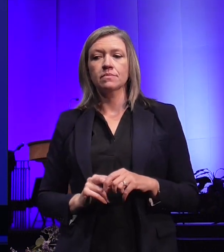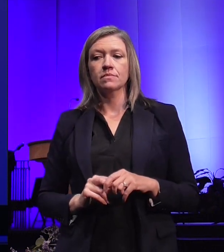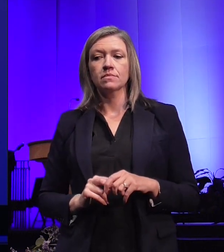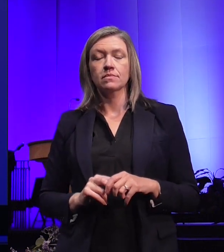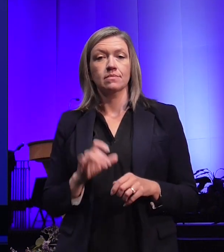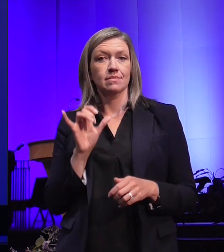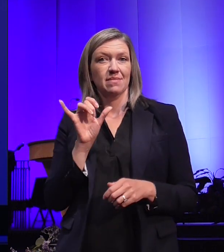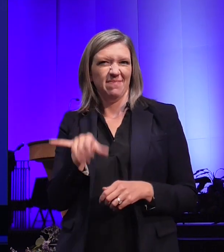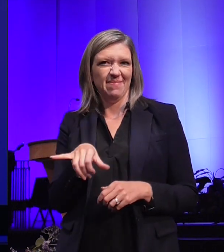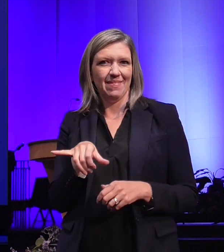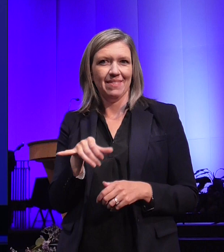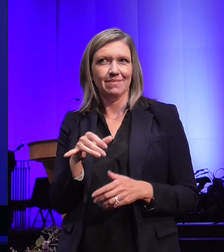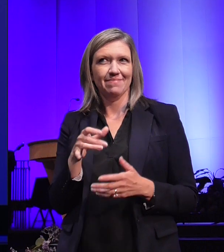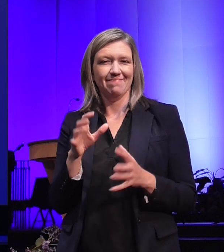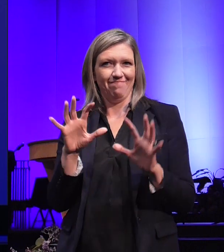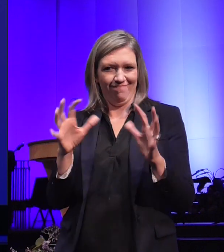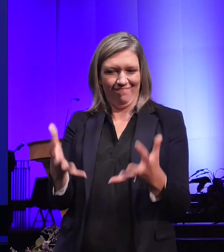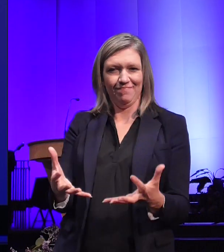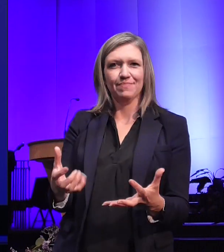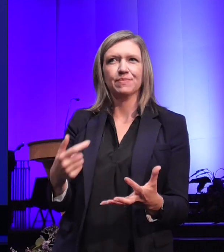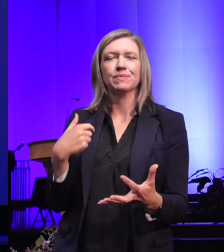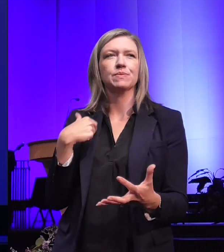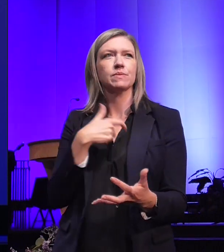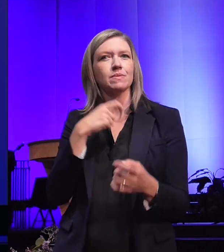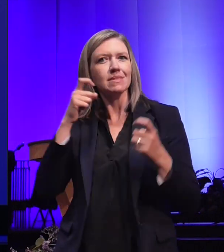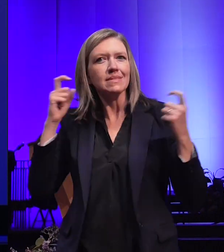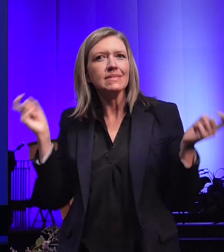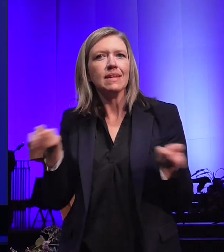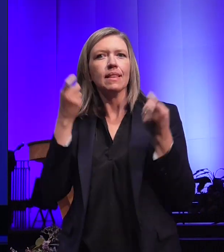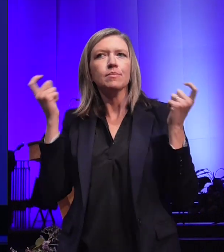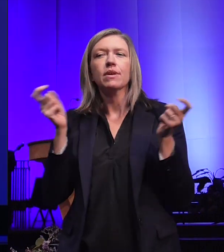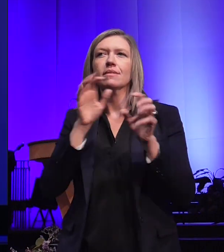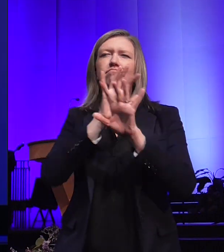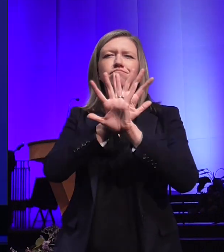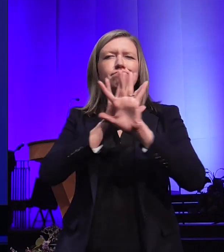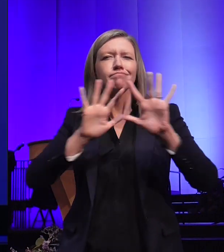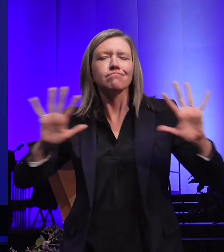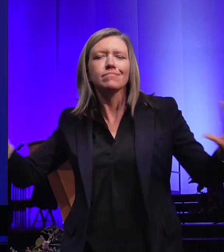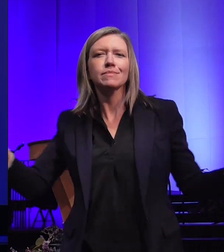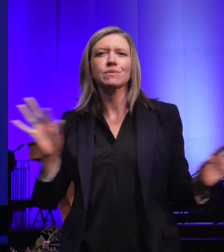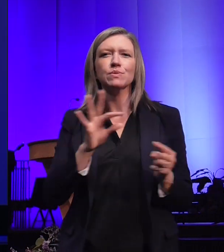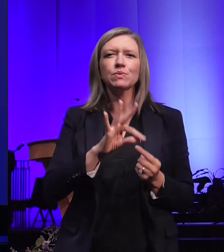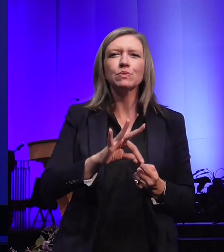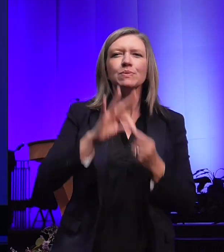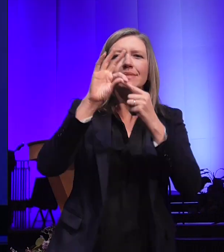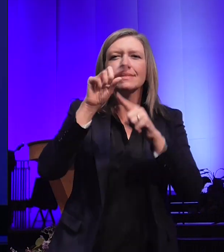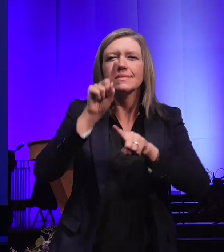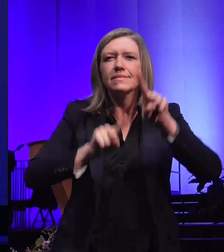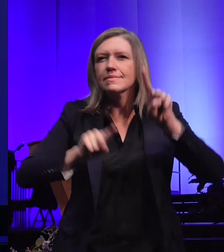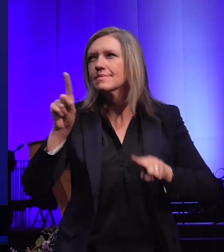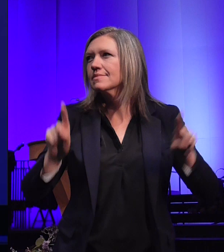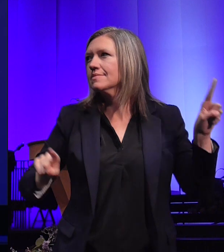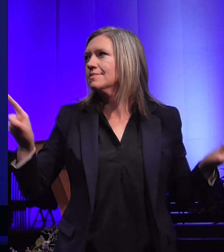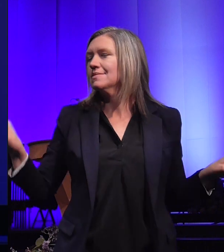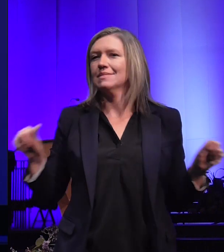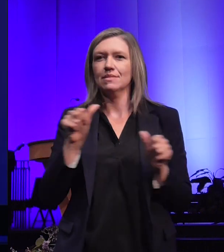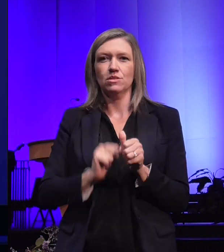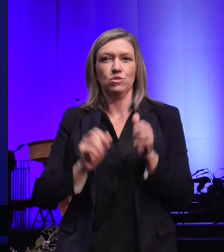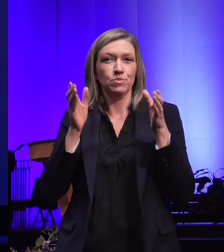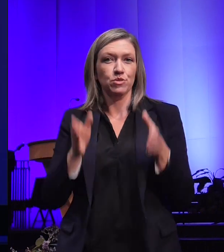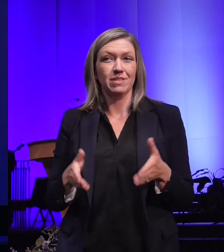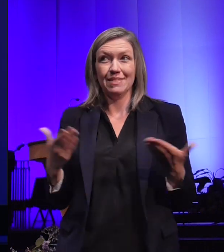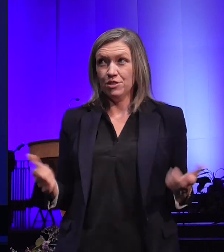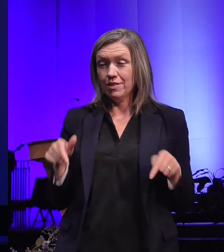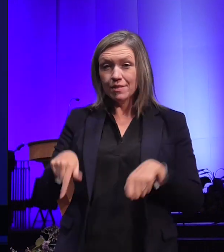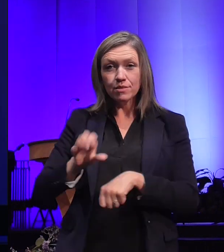And in that, we just celebrate the diversity and the uniqueness of every person. And here at Mile High